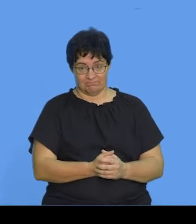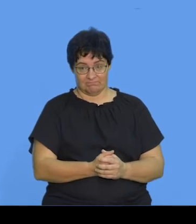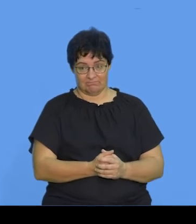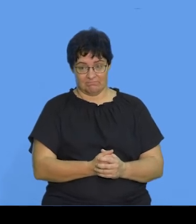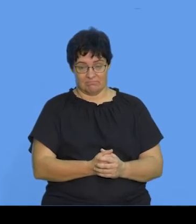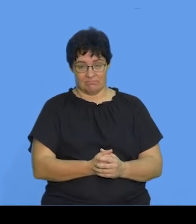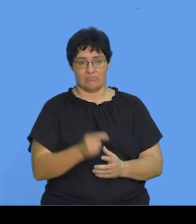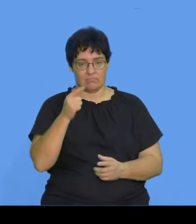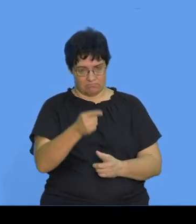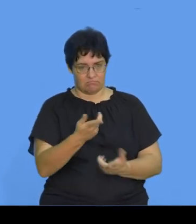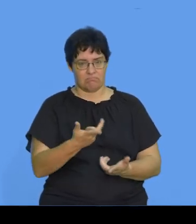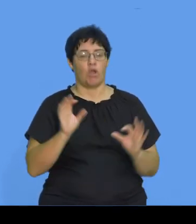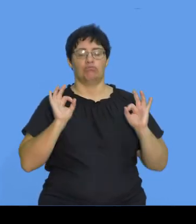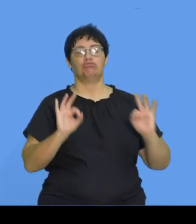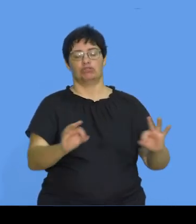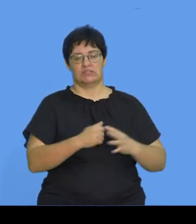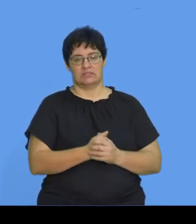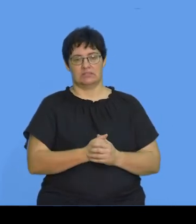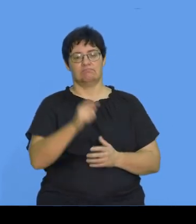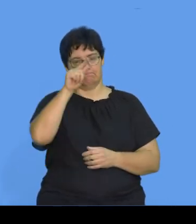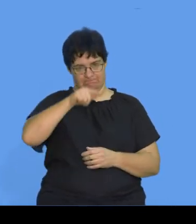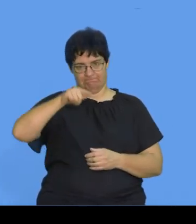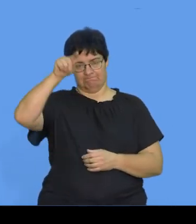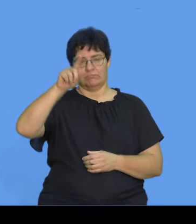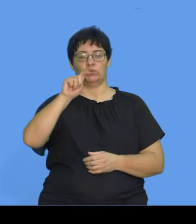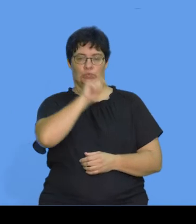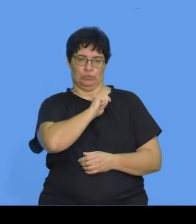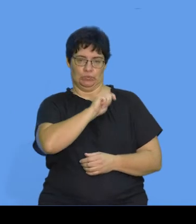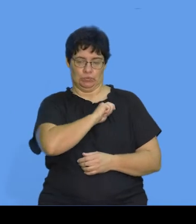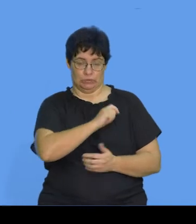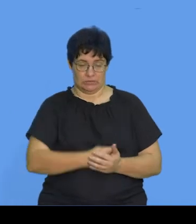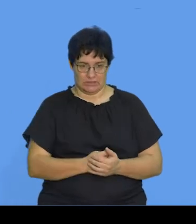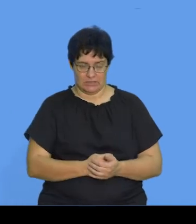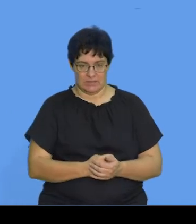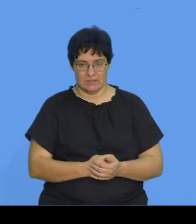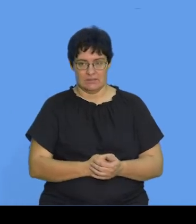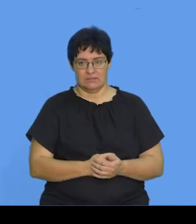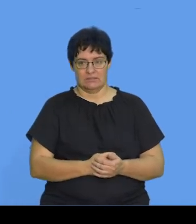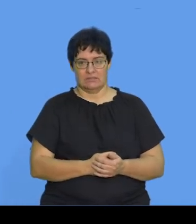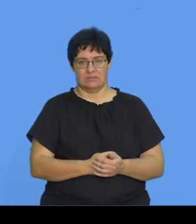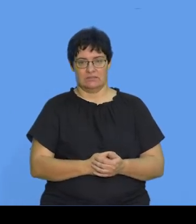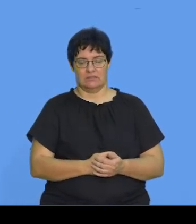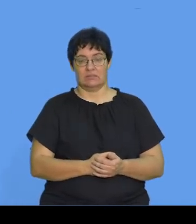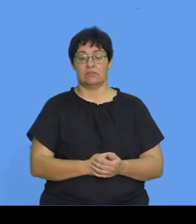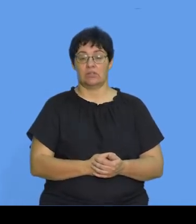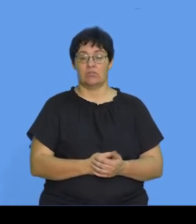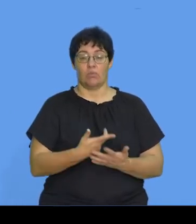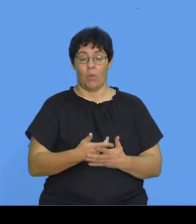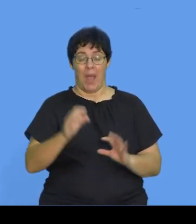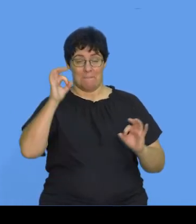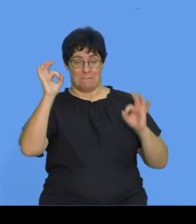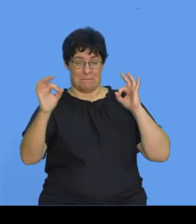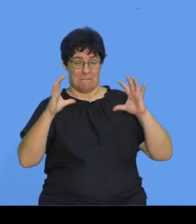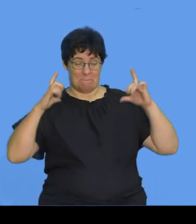water. That is quite correct. That statement is true. We put a tick there. Remember I said they're the